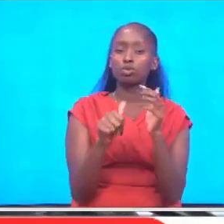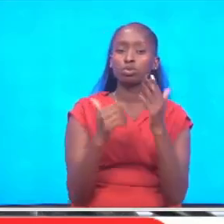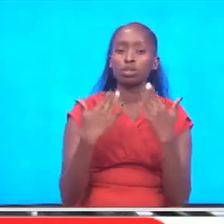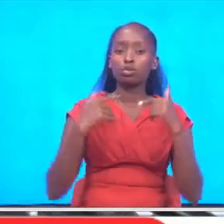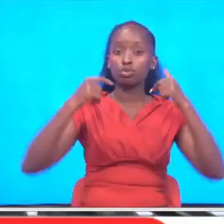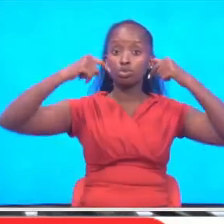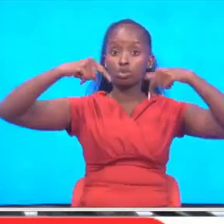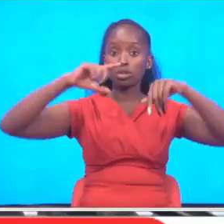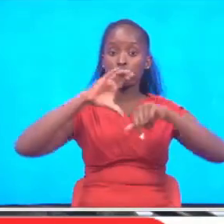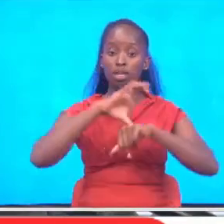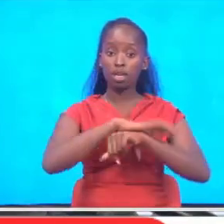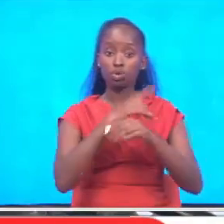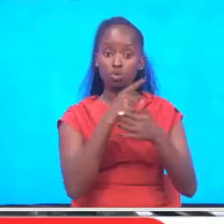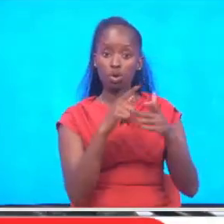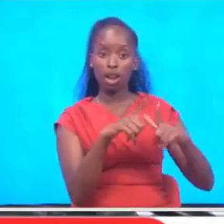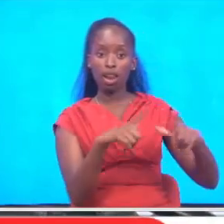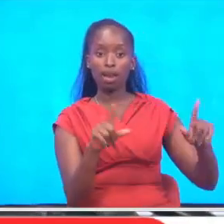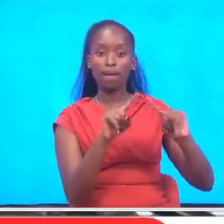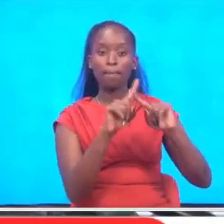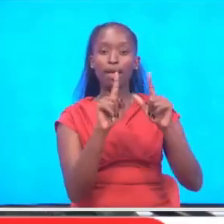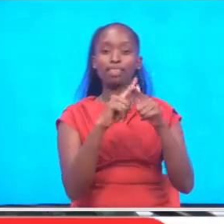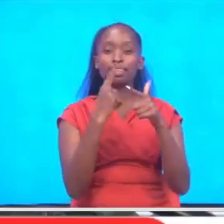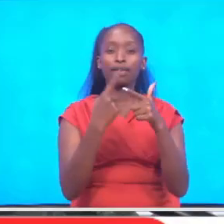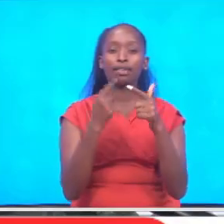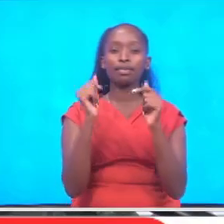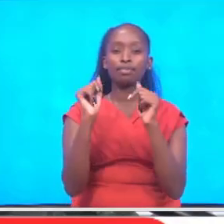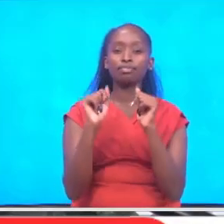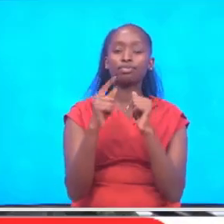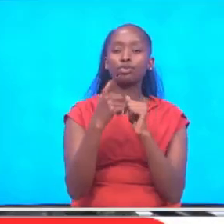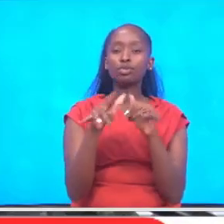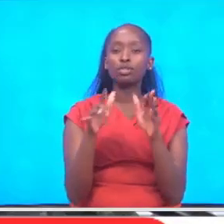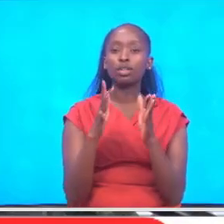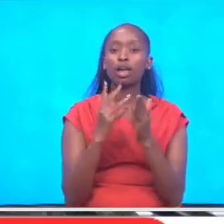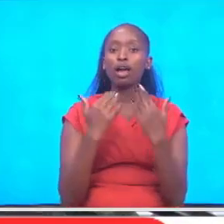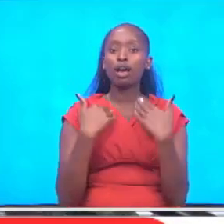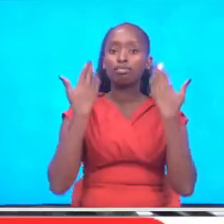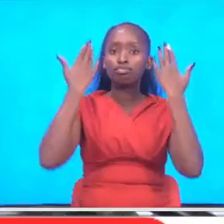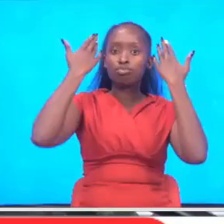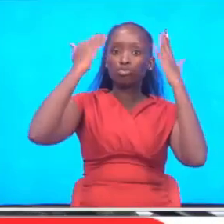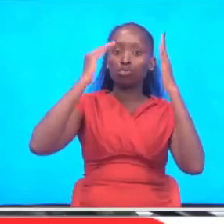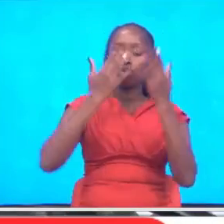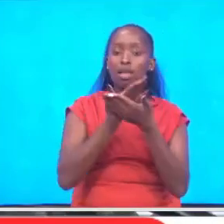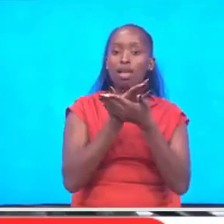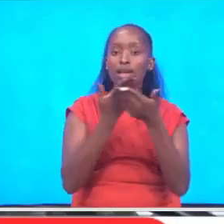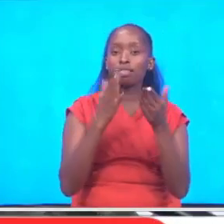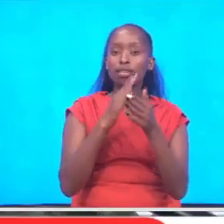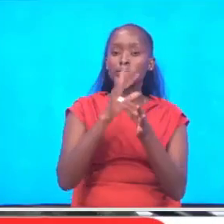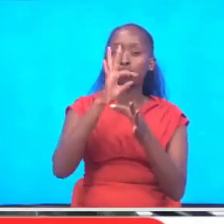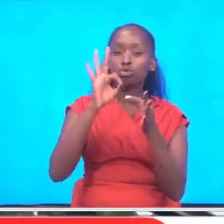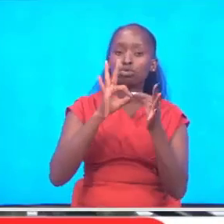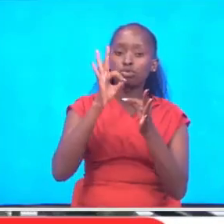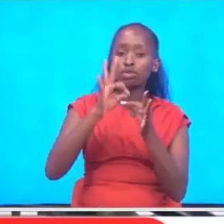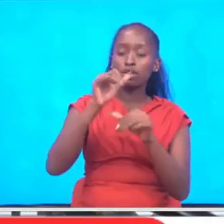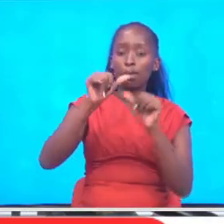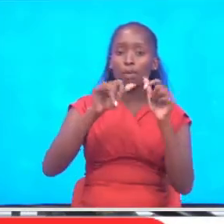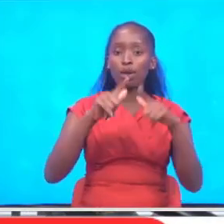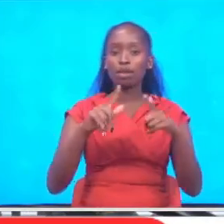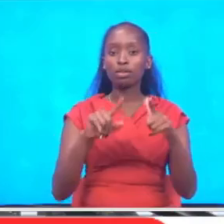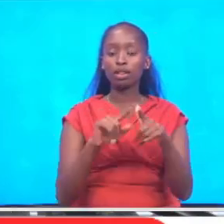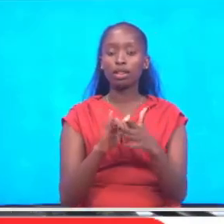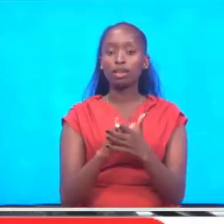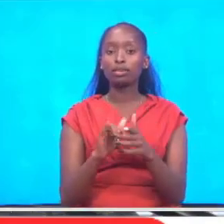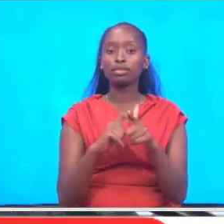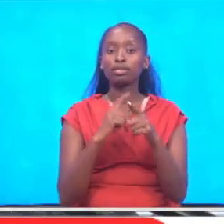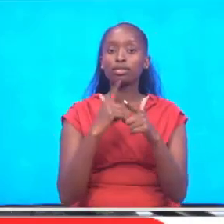get land, but you are not occupying it, you are not in contact with that land, and therefore it attracts a lot of problems. And then we